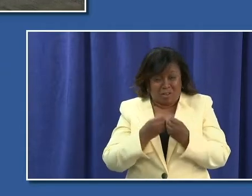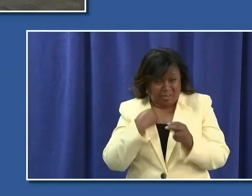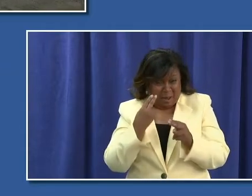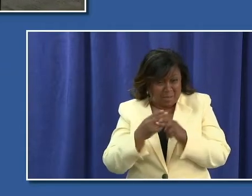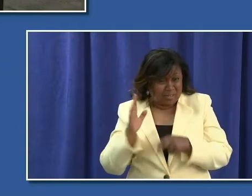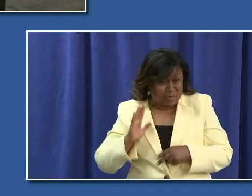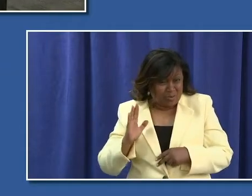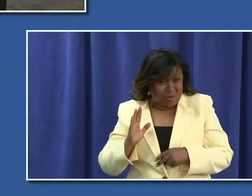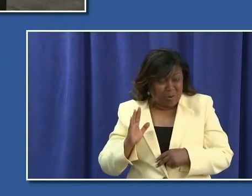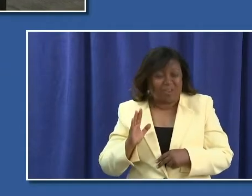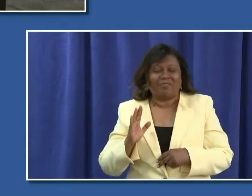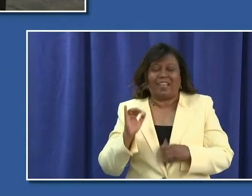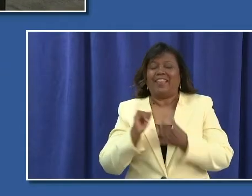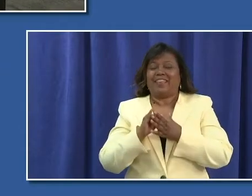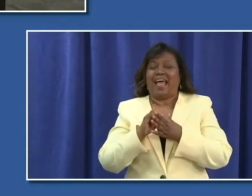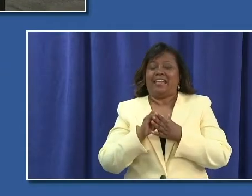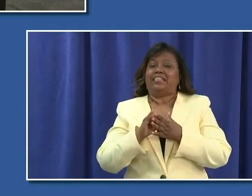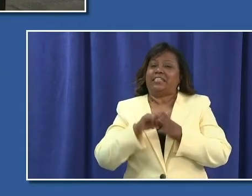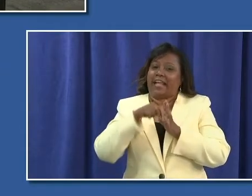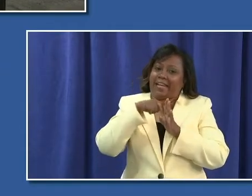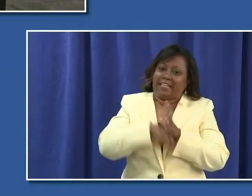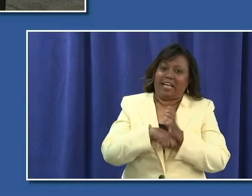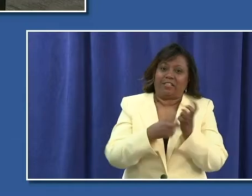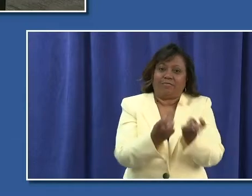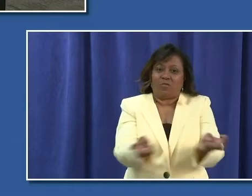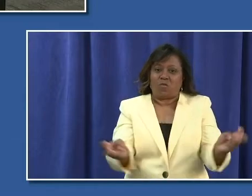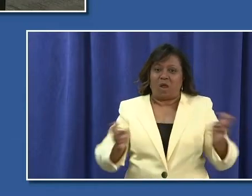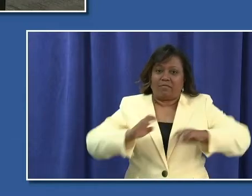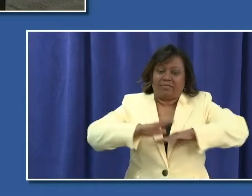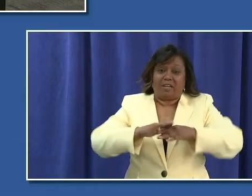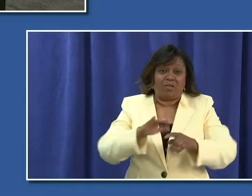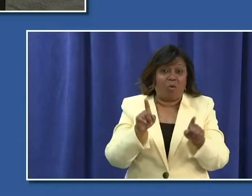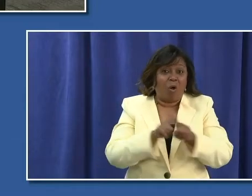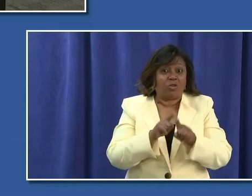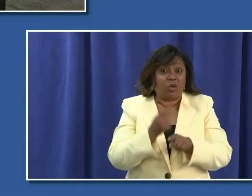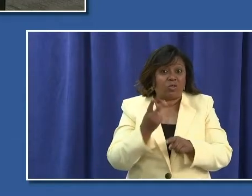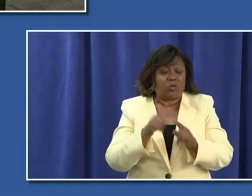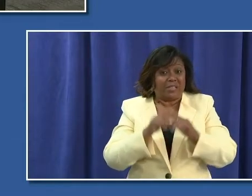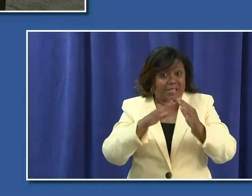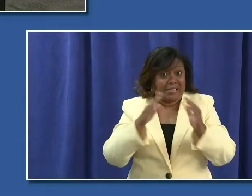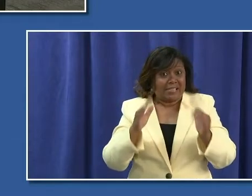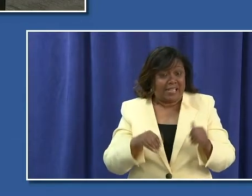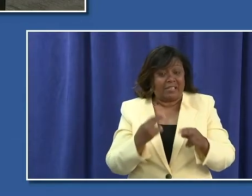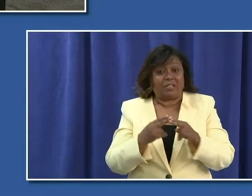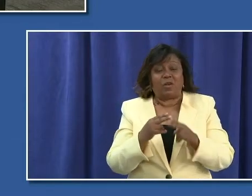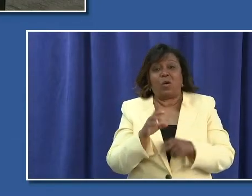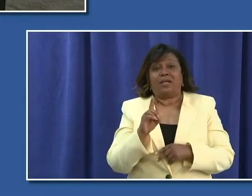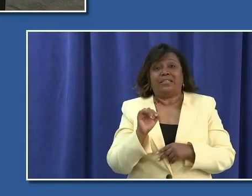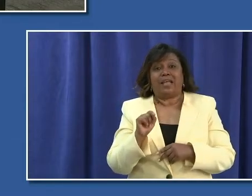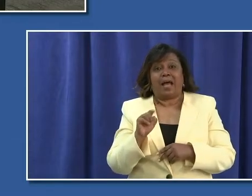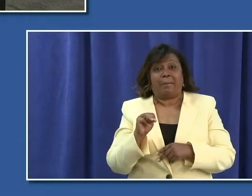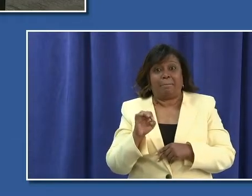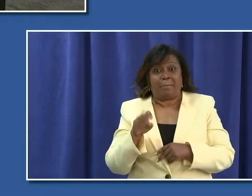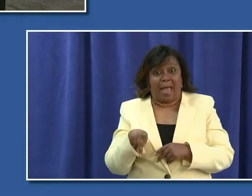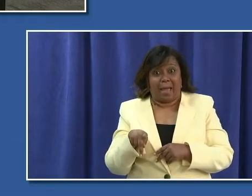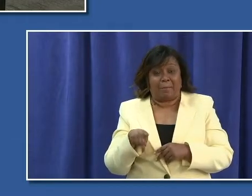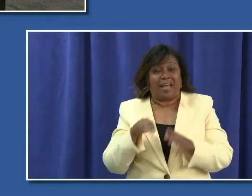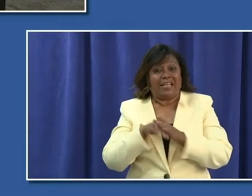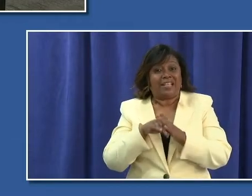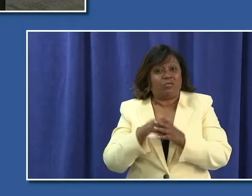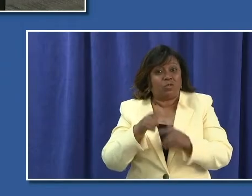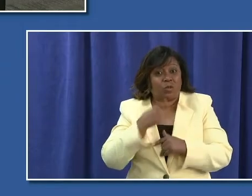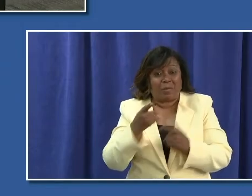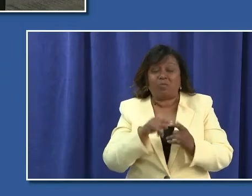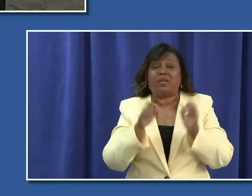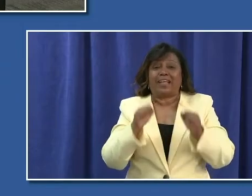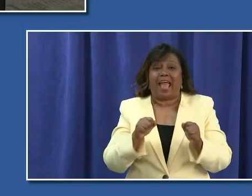mentioned earlier that is an intensive roundtable that also uses a system called Dot Maps that's actually accessible to the public,